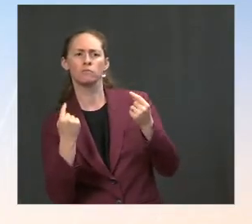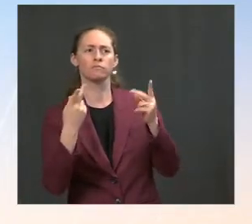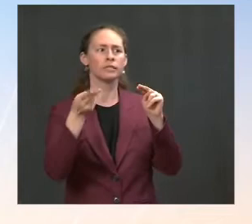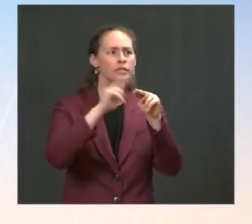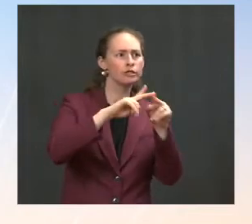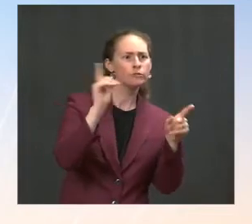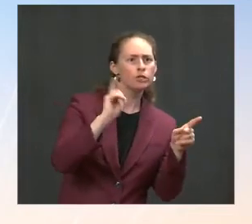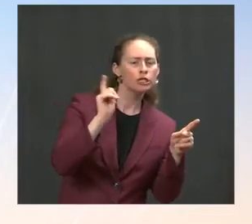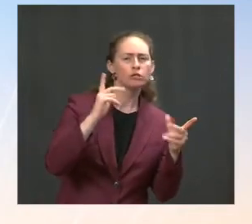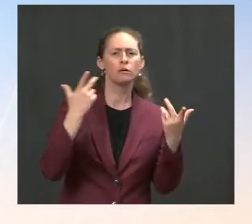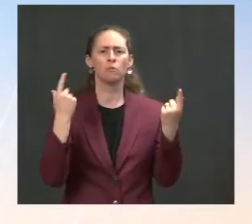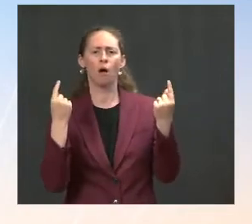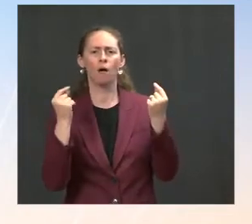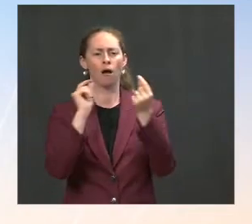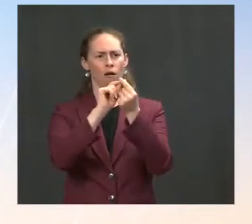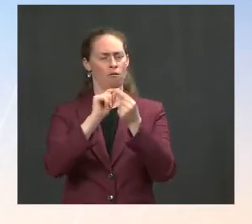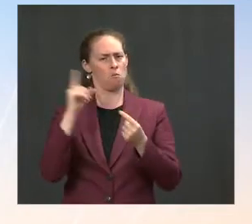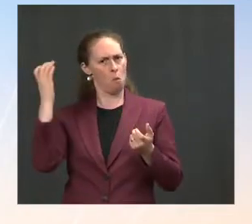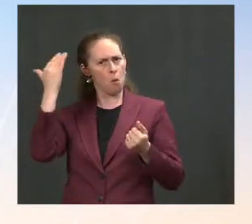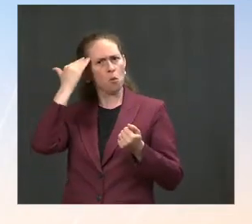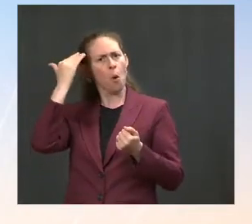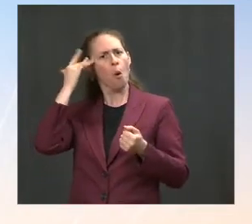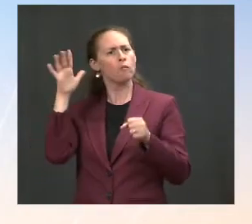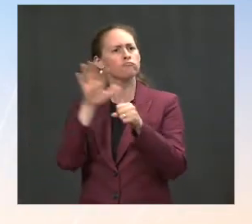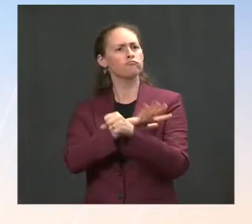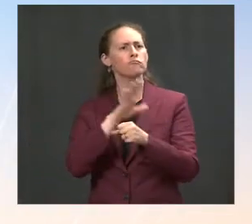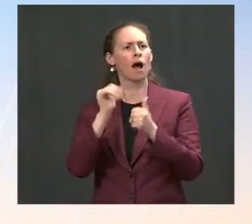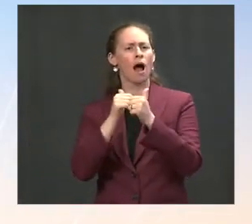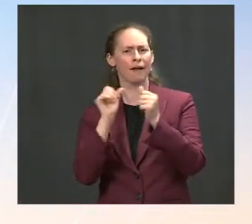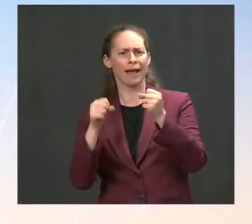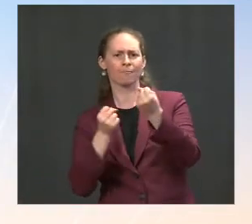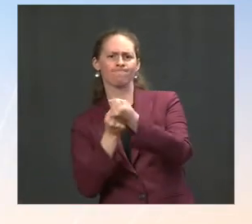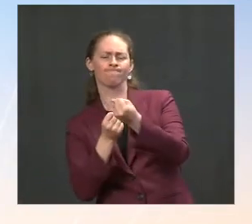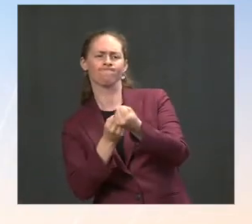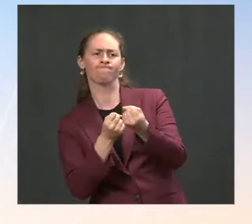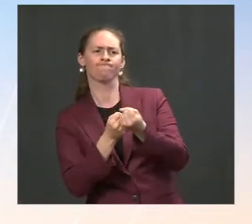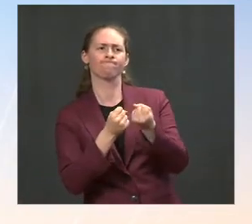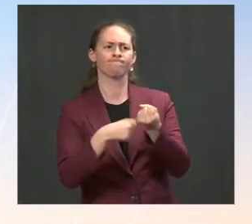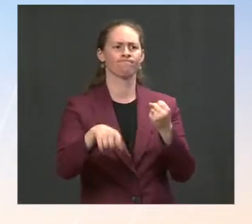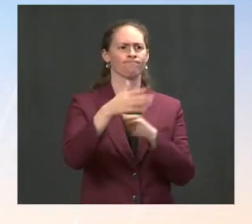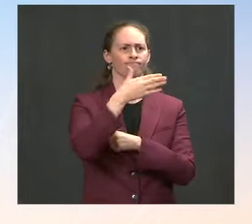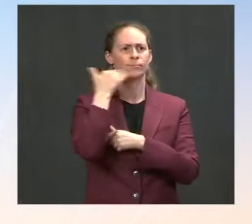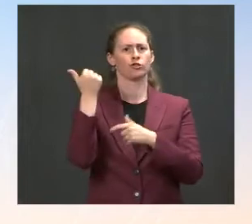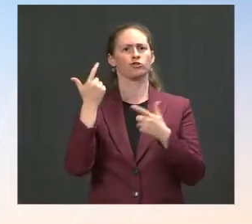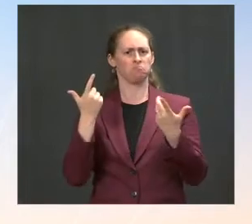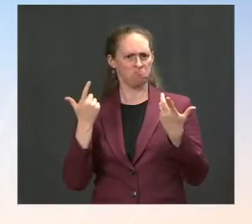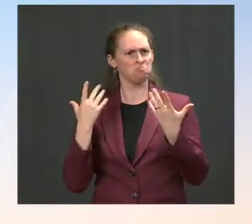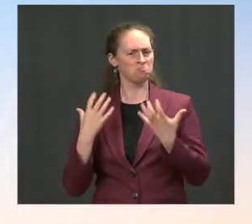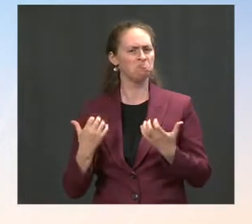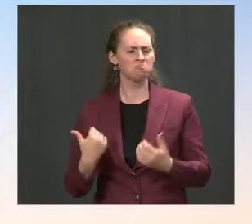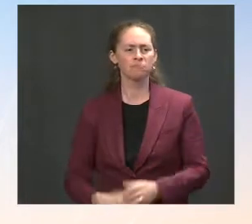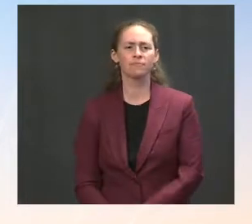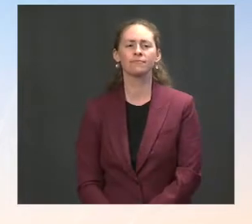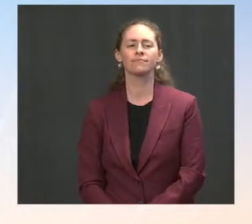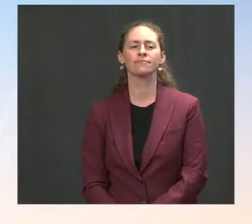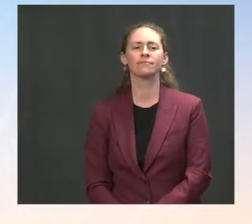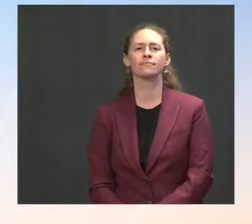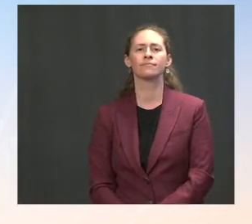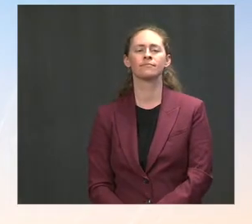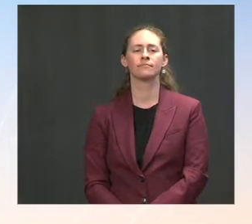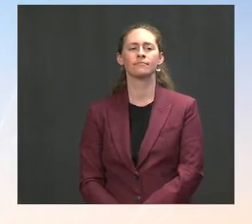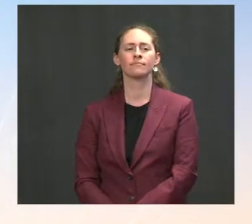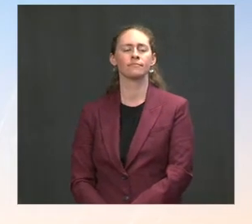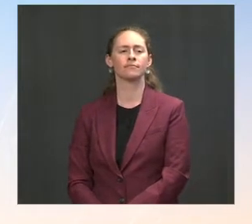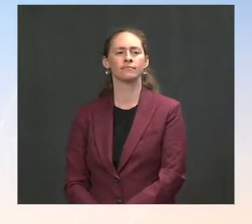having, and any mitigation measures they recommend we take from a public health and data-driven perspective. On testing specifically, does the president believe that